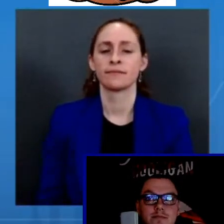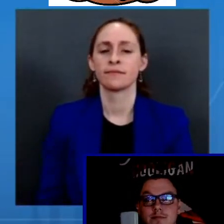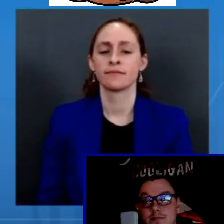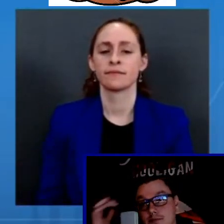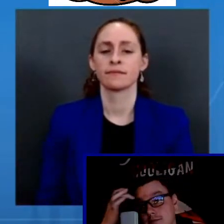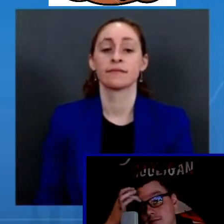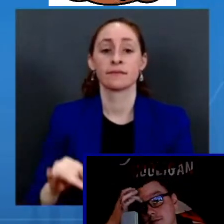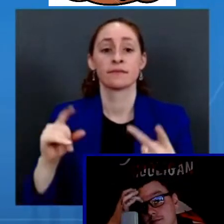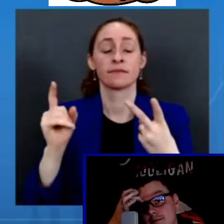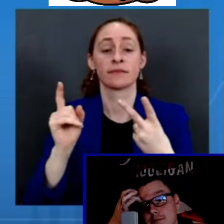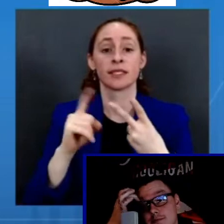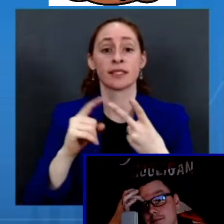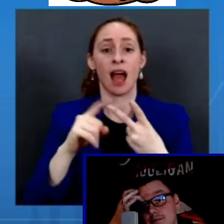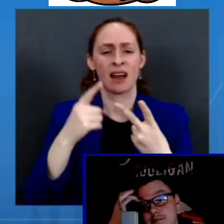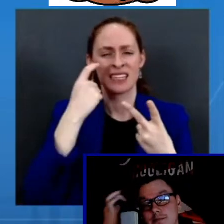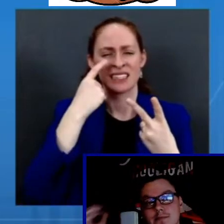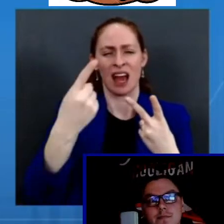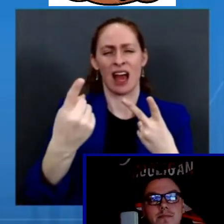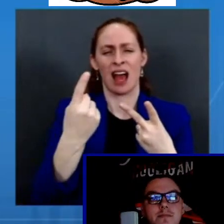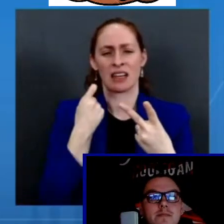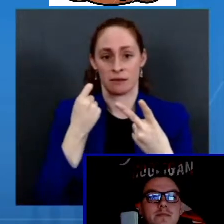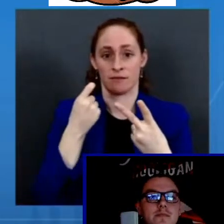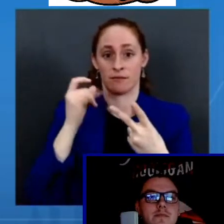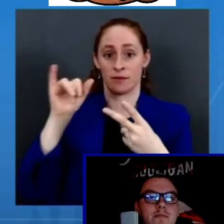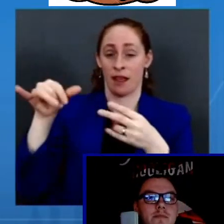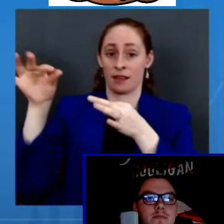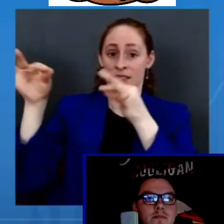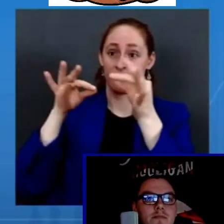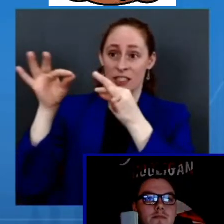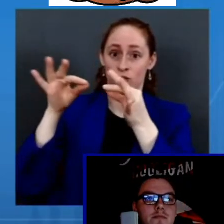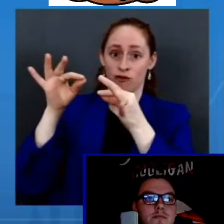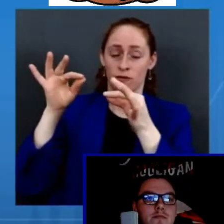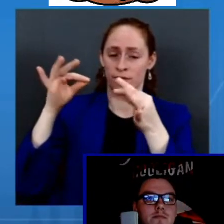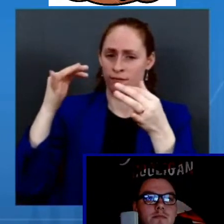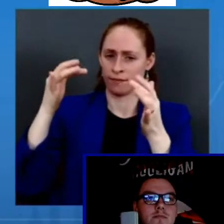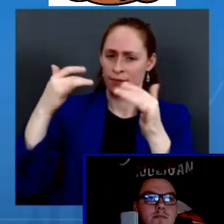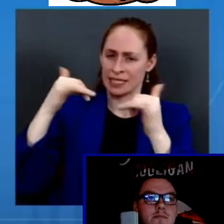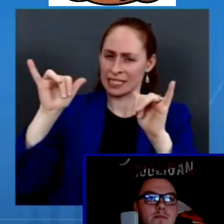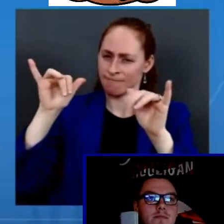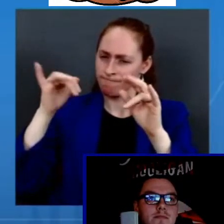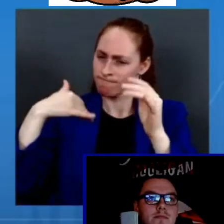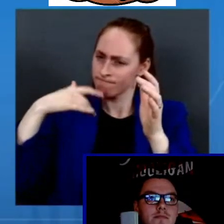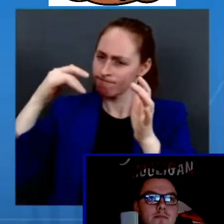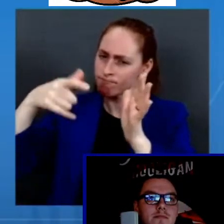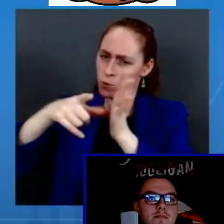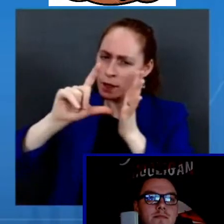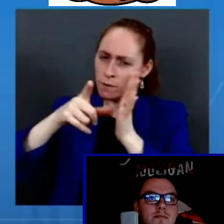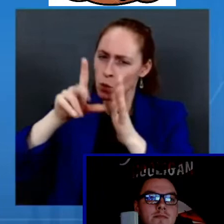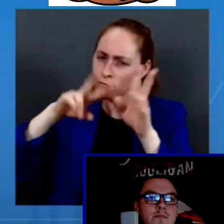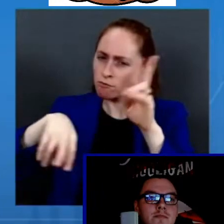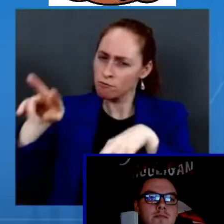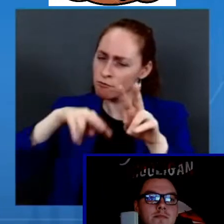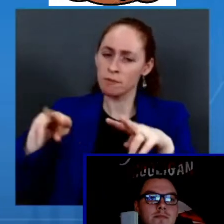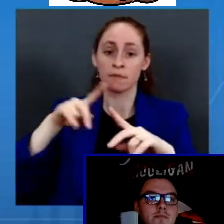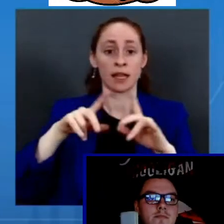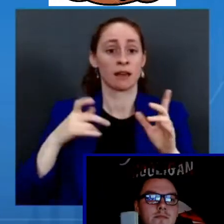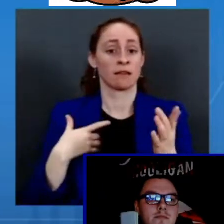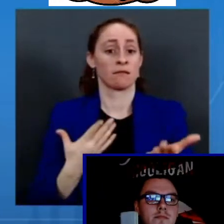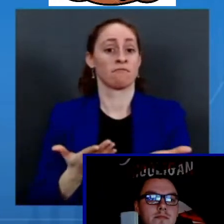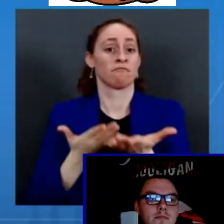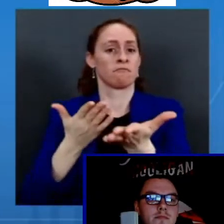recommendations are to get boosted. Next question. Let's go to Martin Grappi at USA Today.